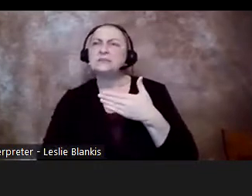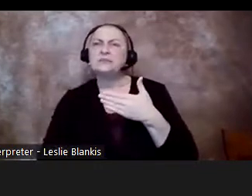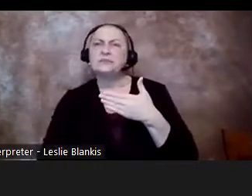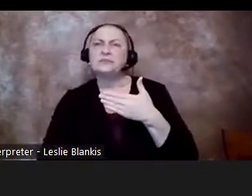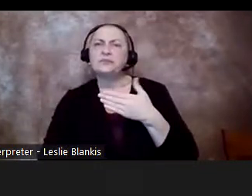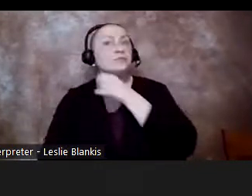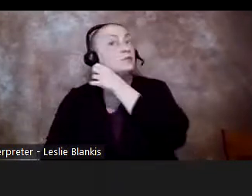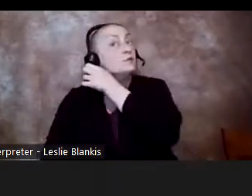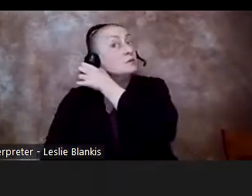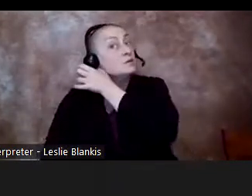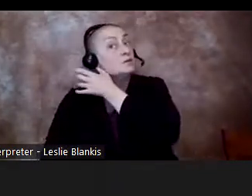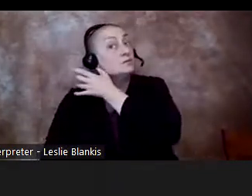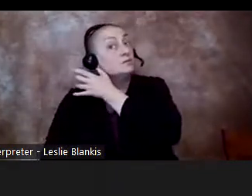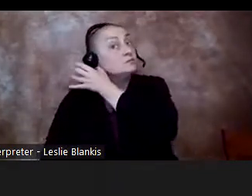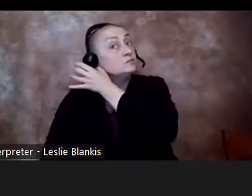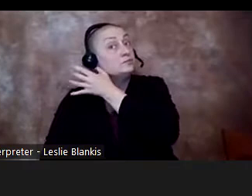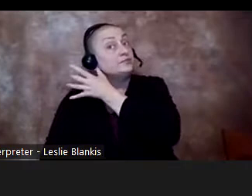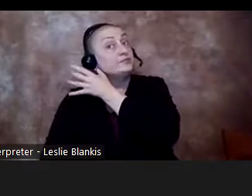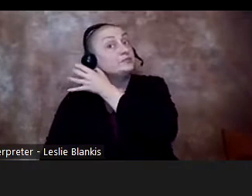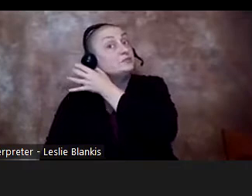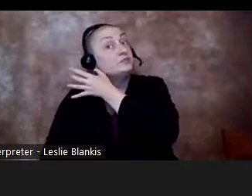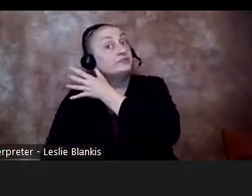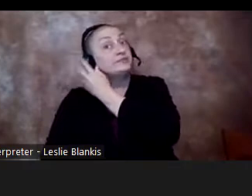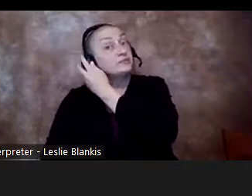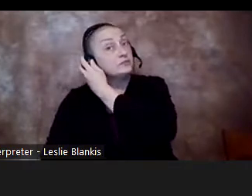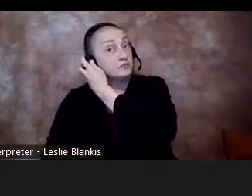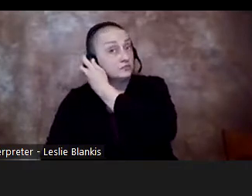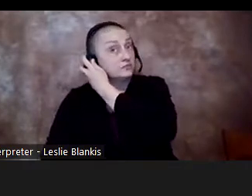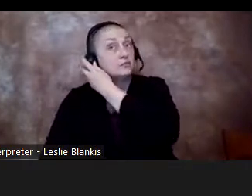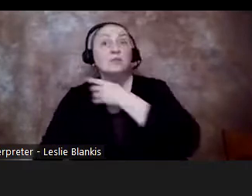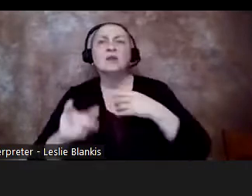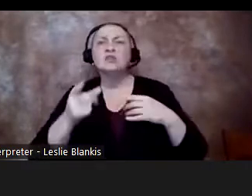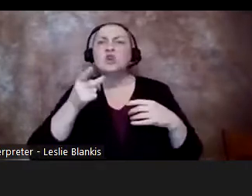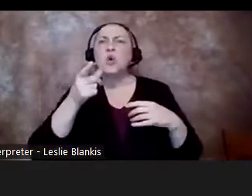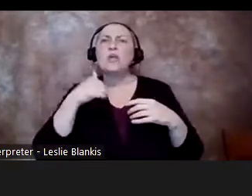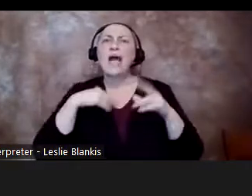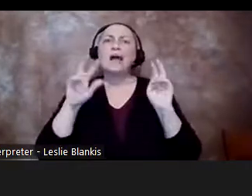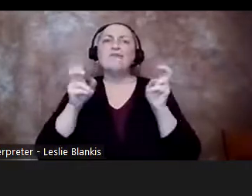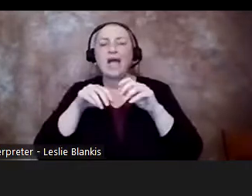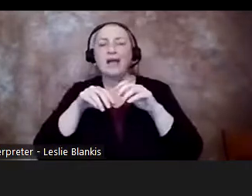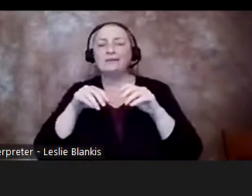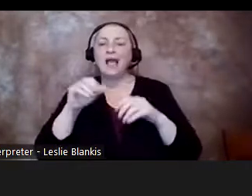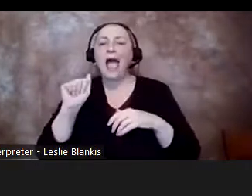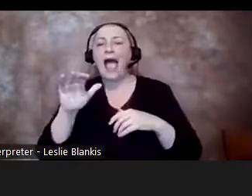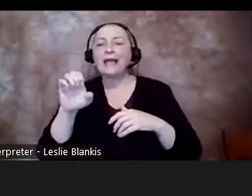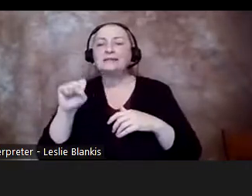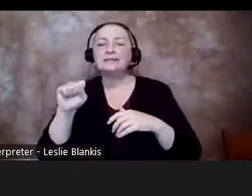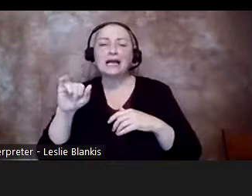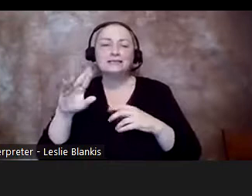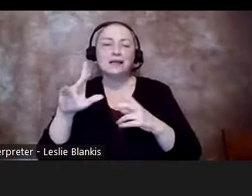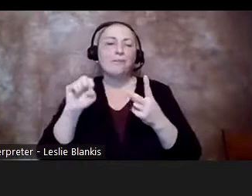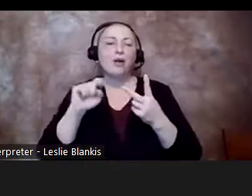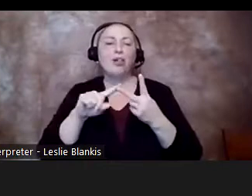So we can see what we're showing you. We have an accessible, portable,